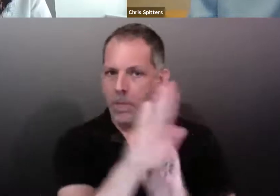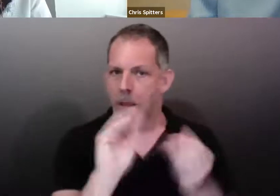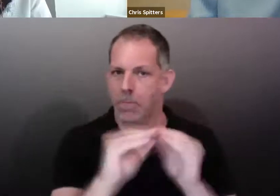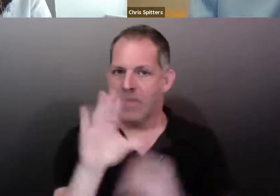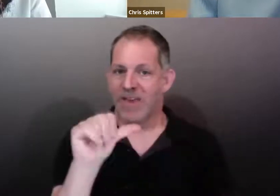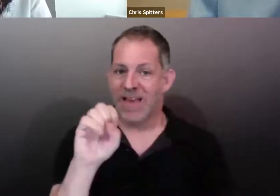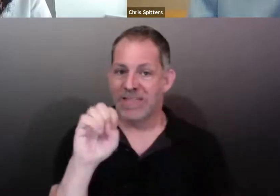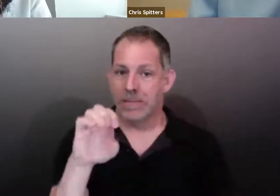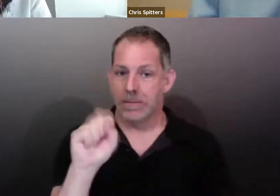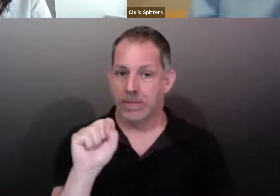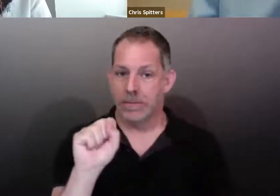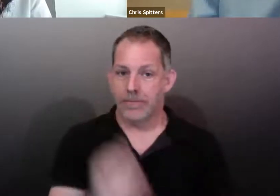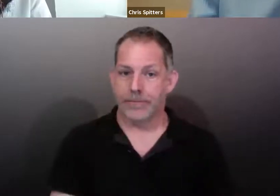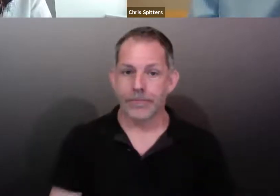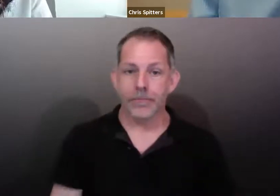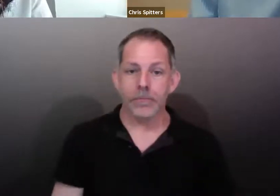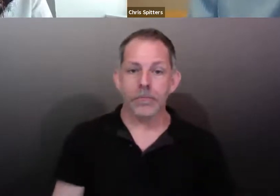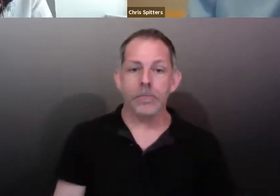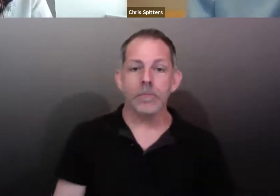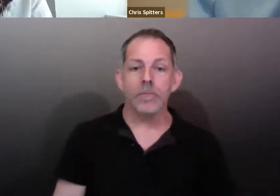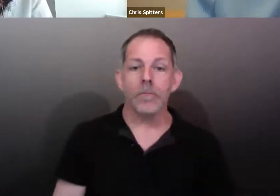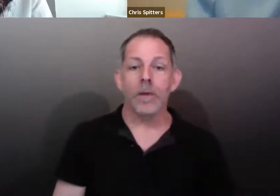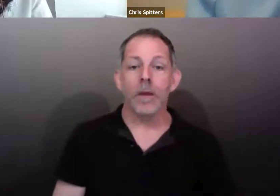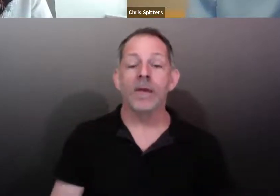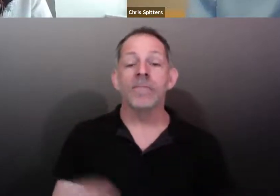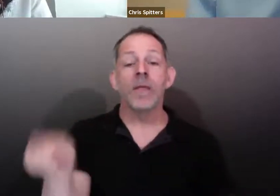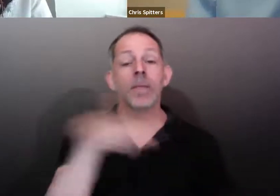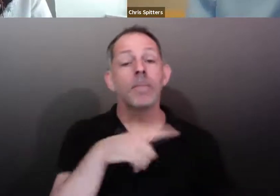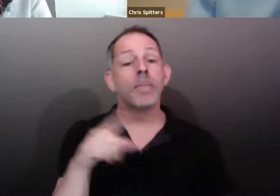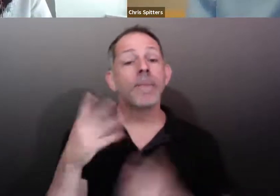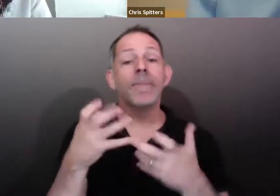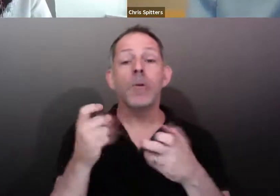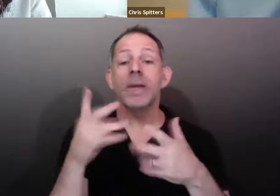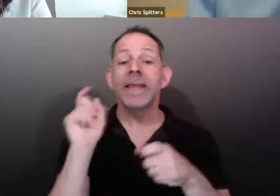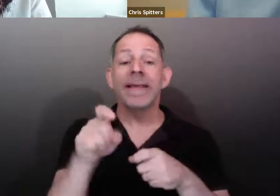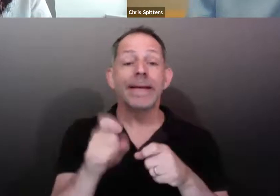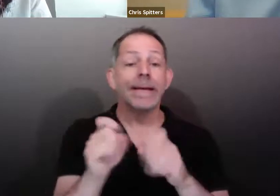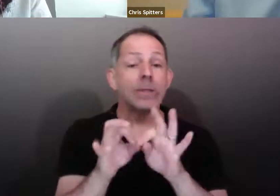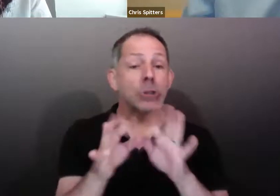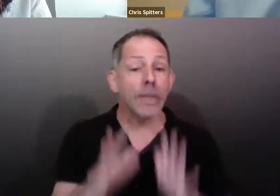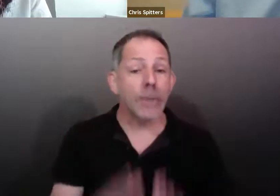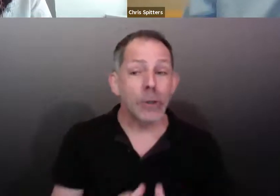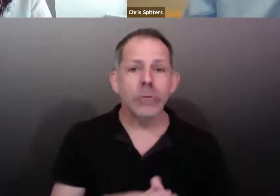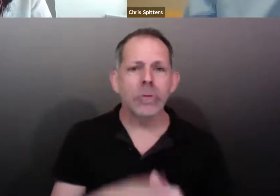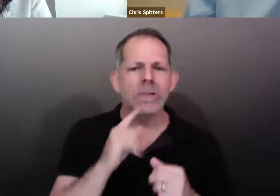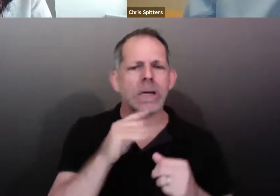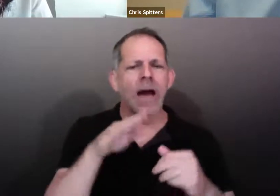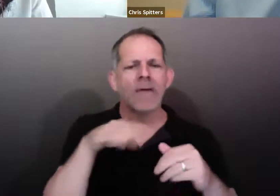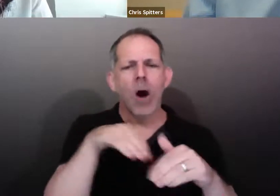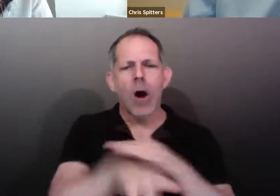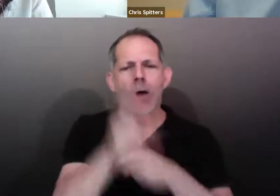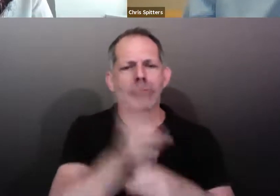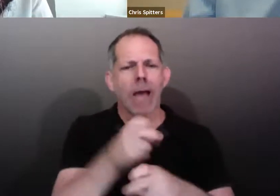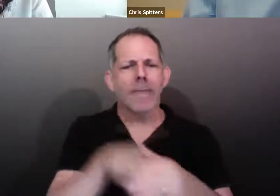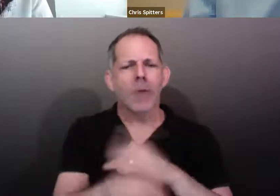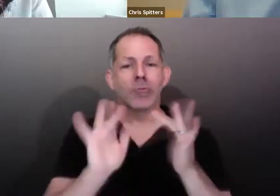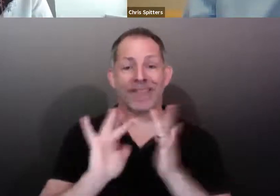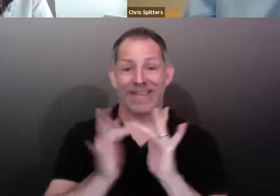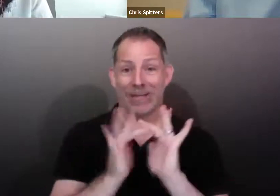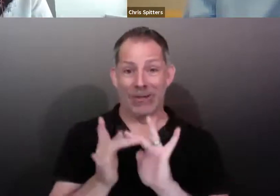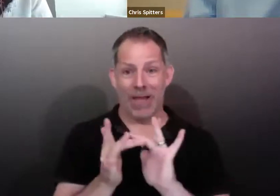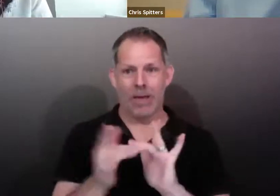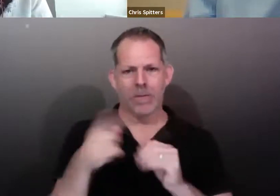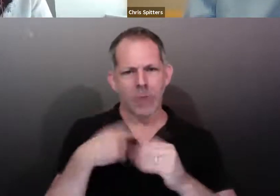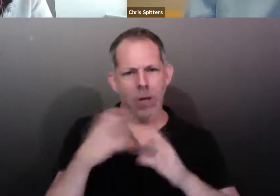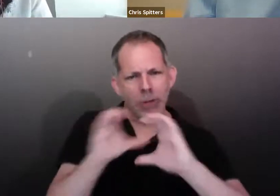interpretation services who do not speak English as a first language. That phone line is now available, and it